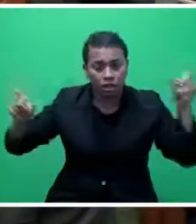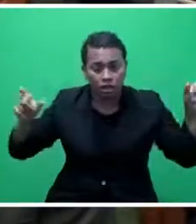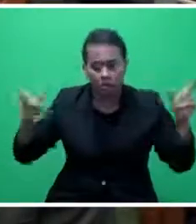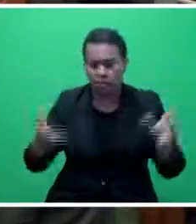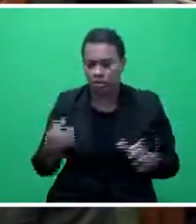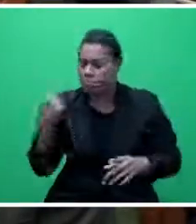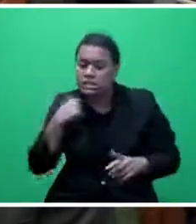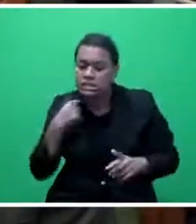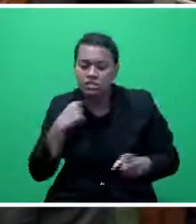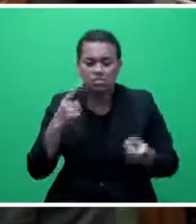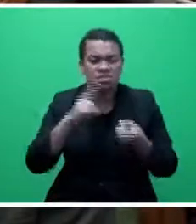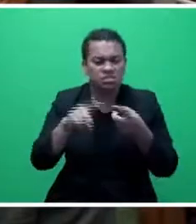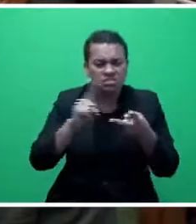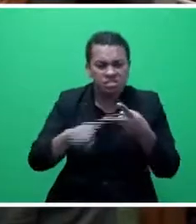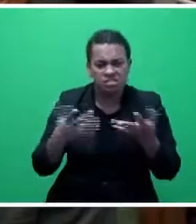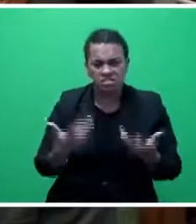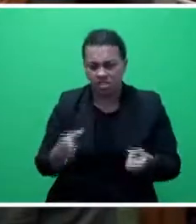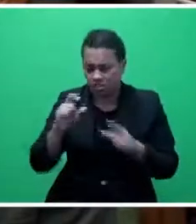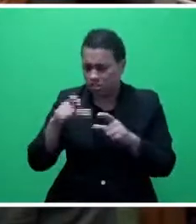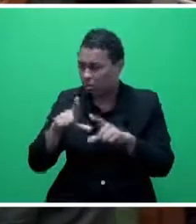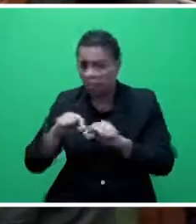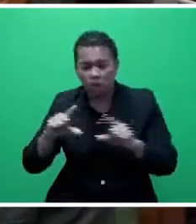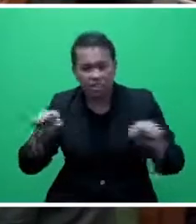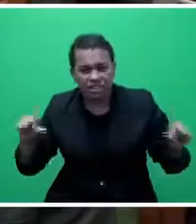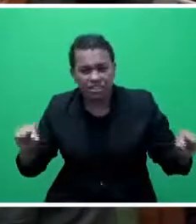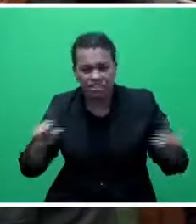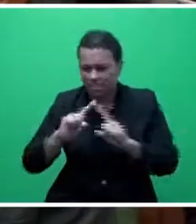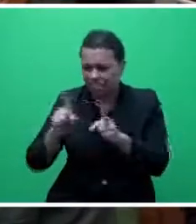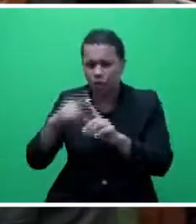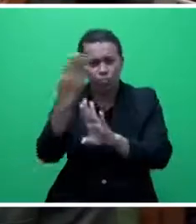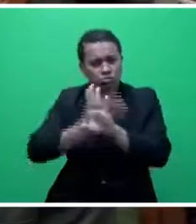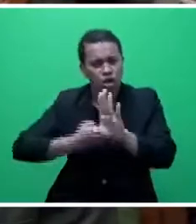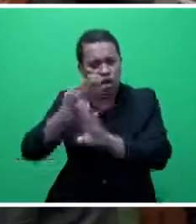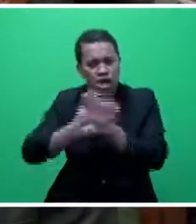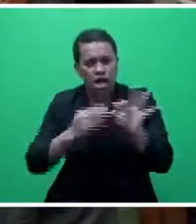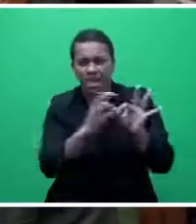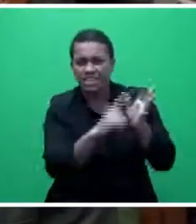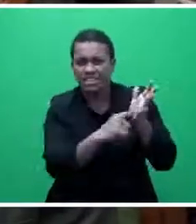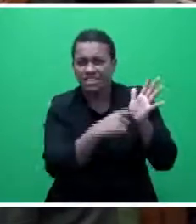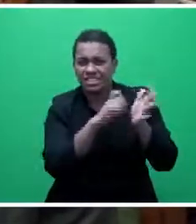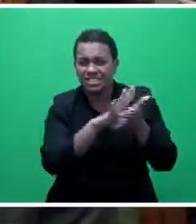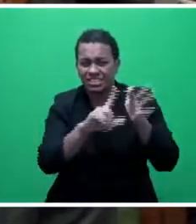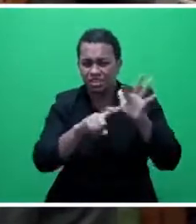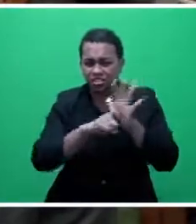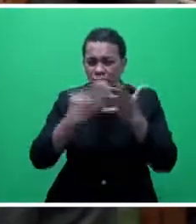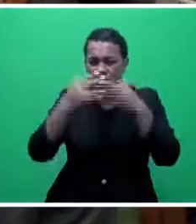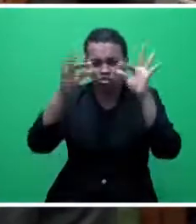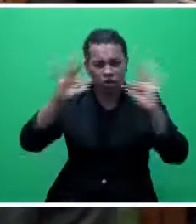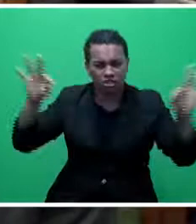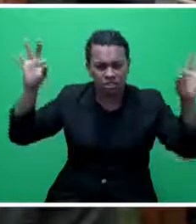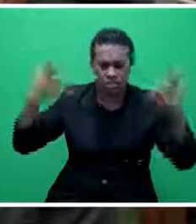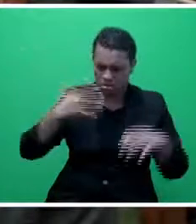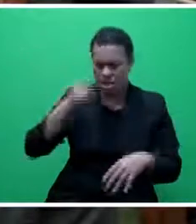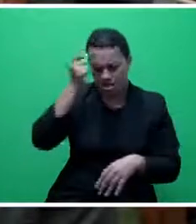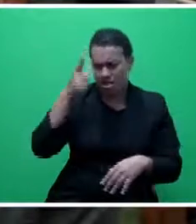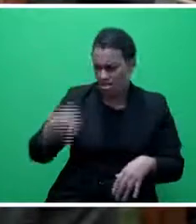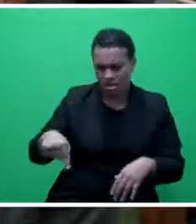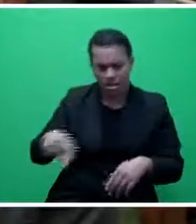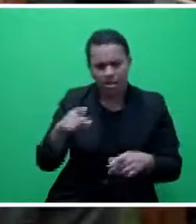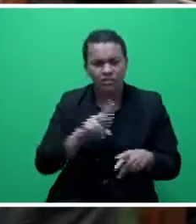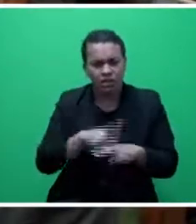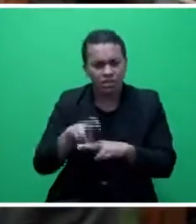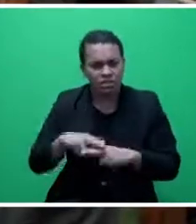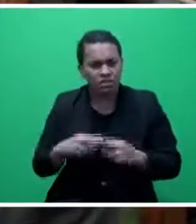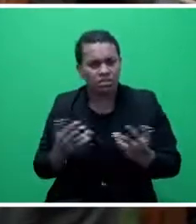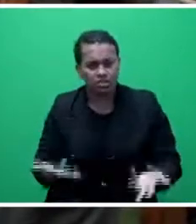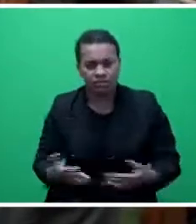who are manufacturing sausages, all sorts of people making cables. We recognize people in Fiji, for example. I mentioned